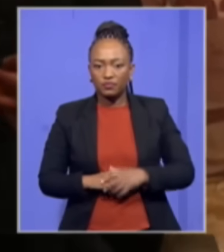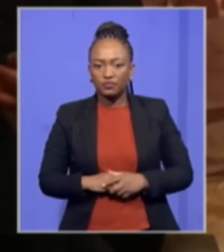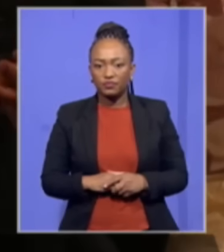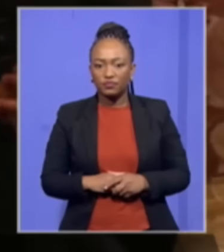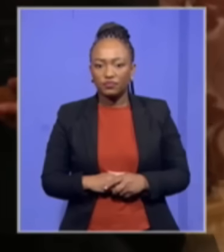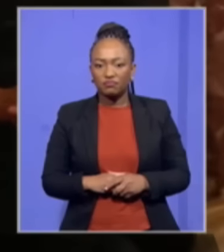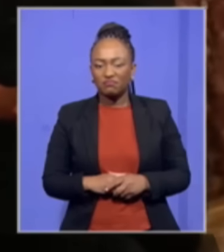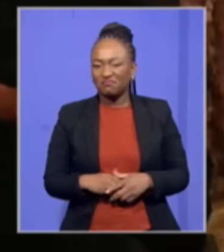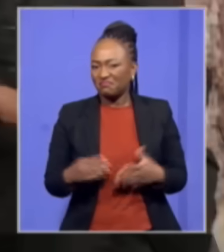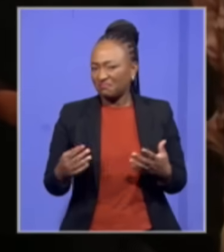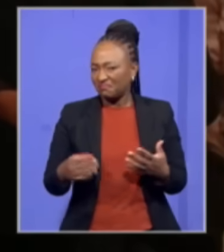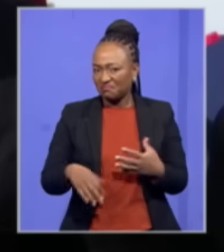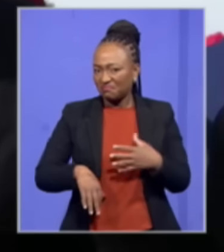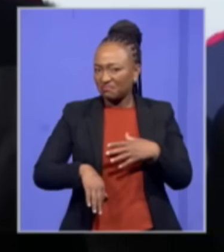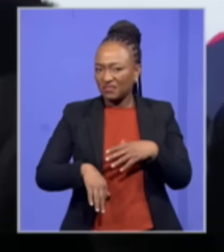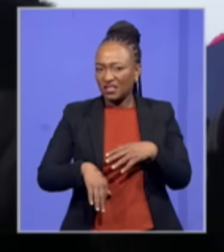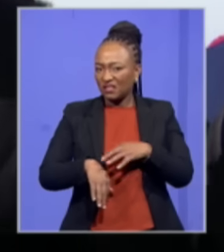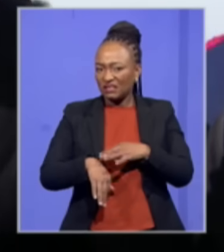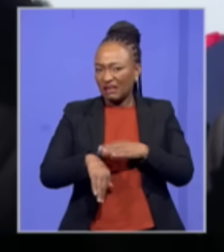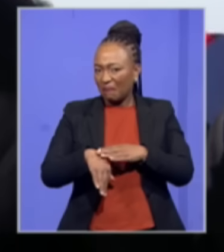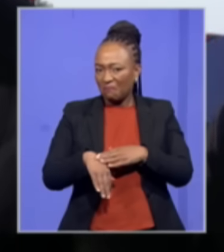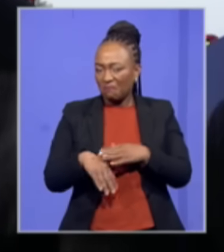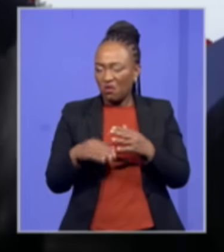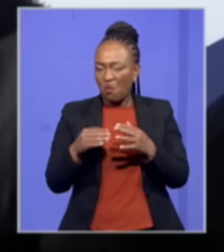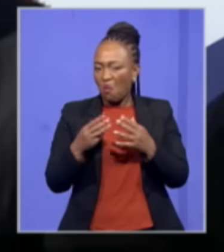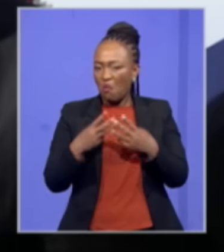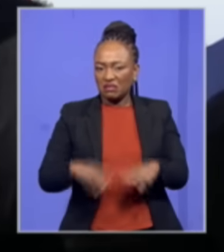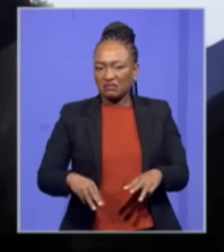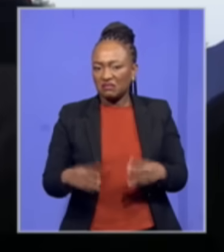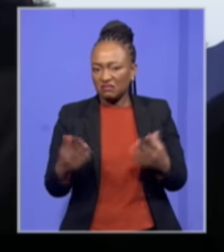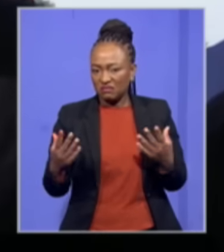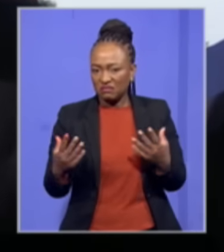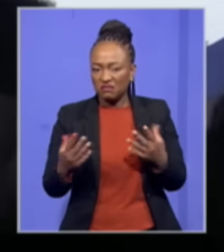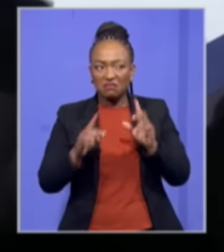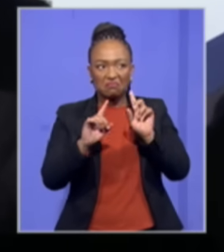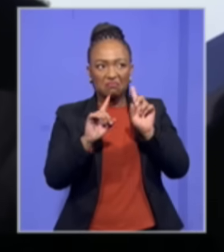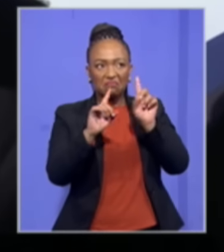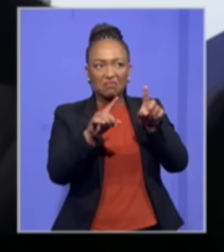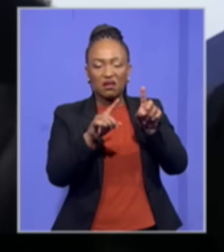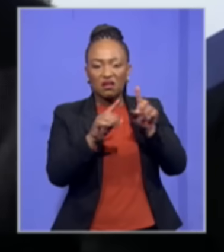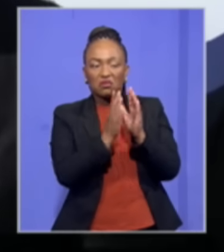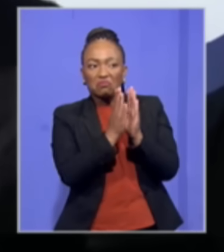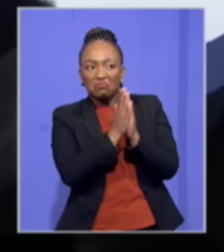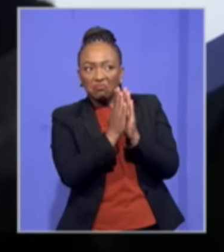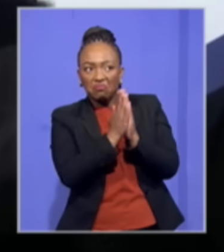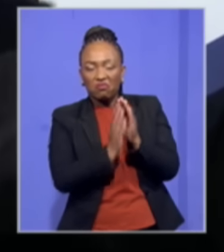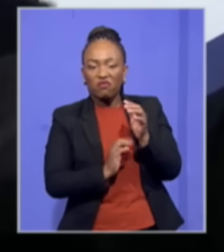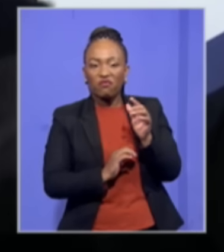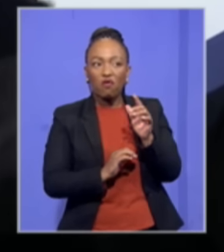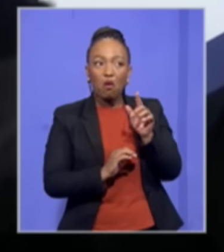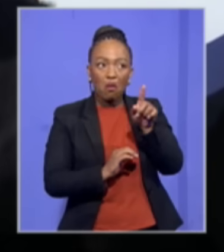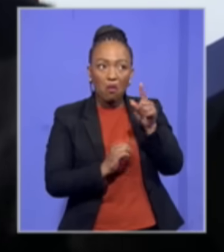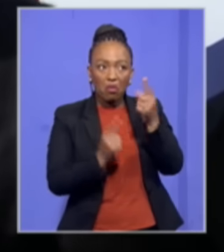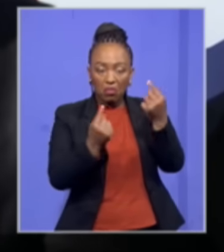if he wants them to start treating him differently and is going to beg them to attend the G20, he's going to have